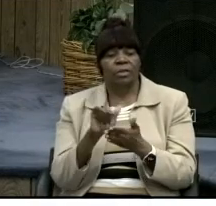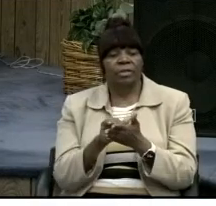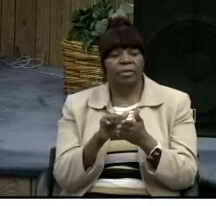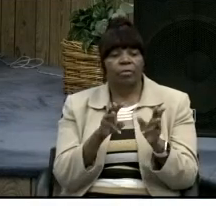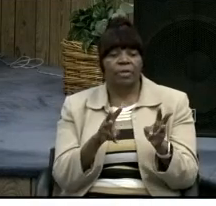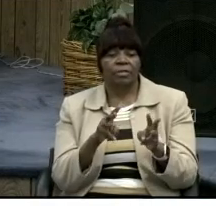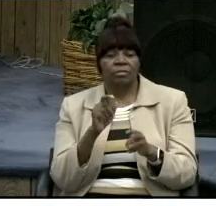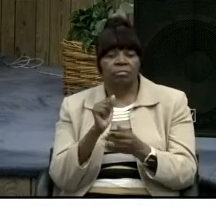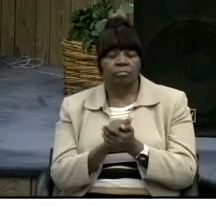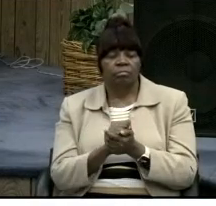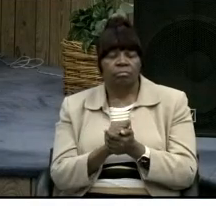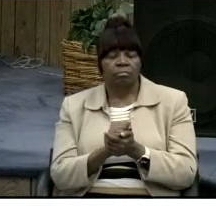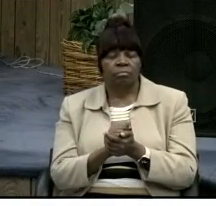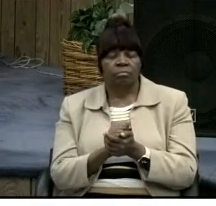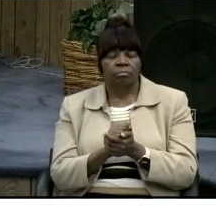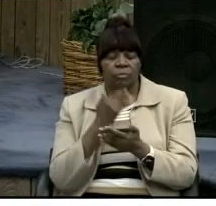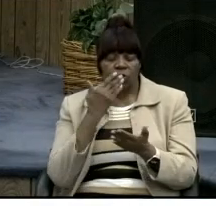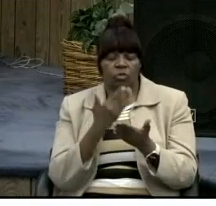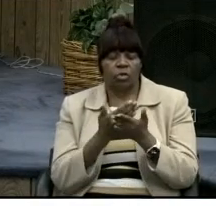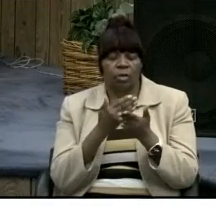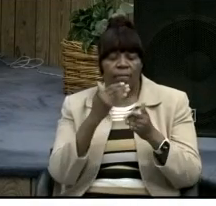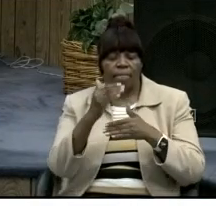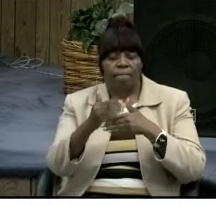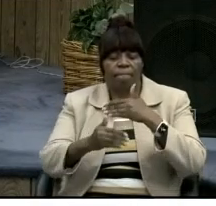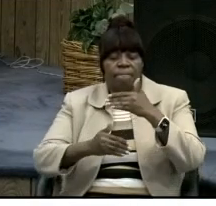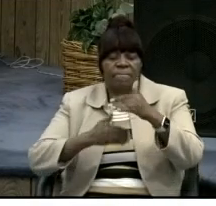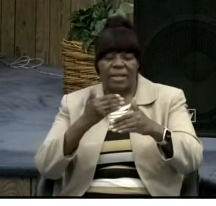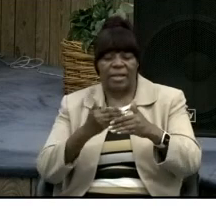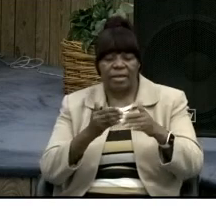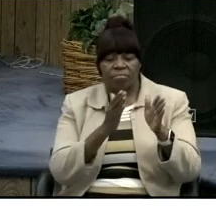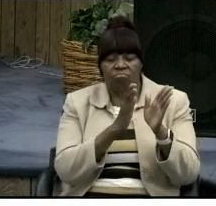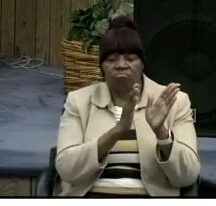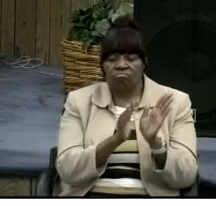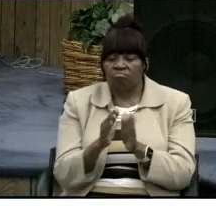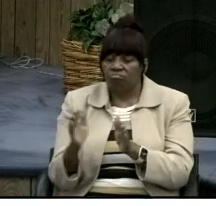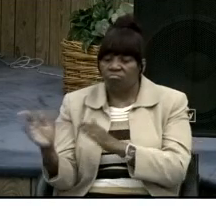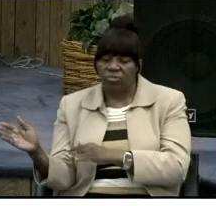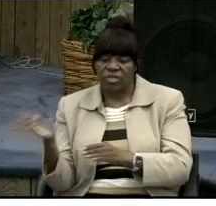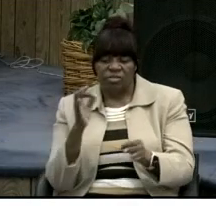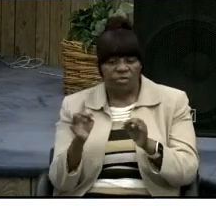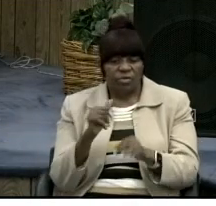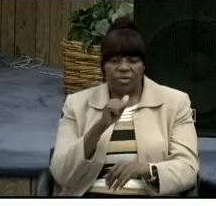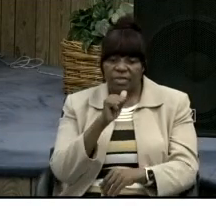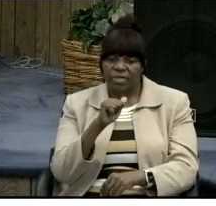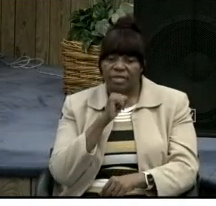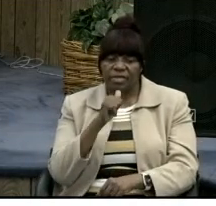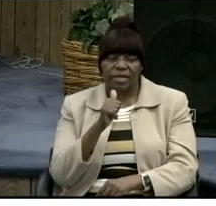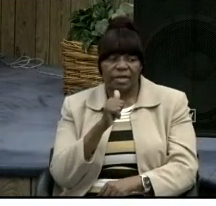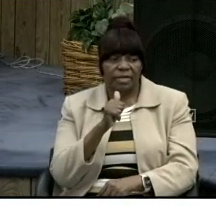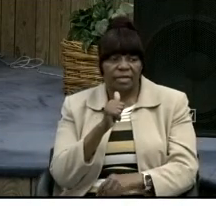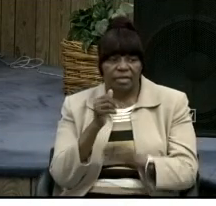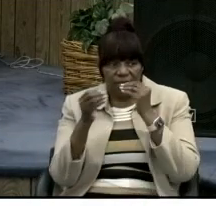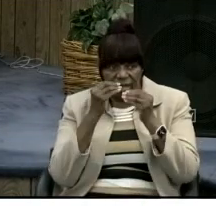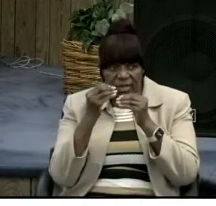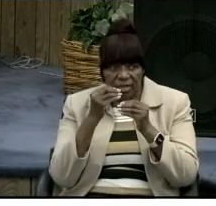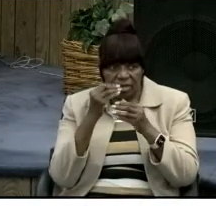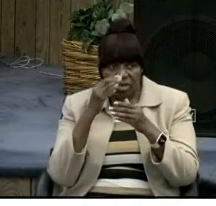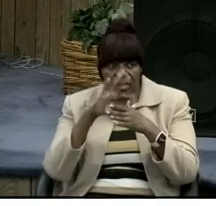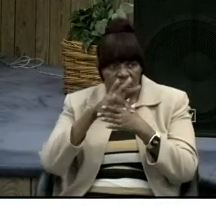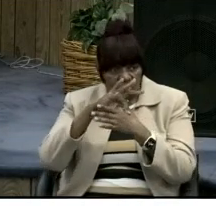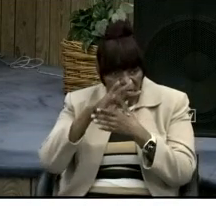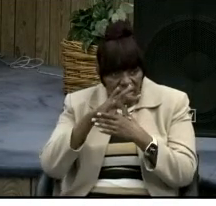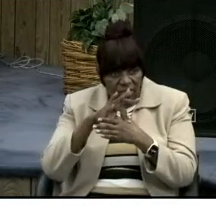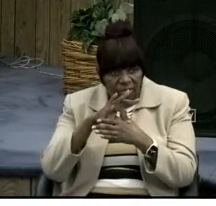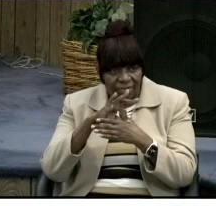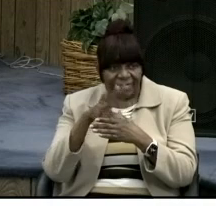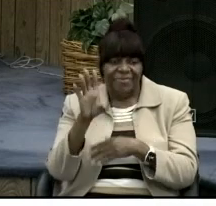I believe this is a good plan. Now, for those who already don't eat meat, then you got to find yourself a different challenge